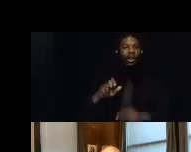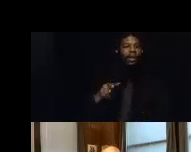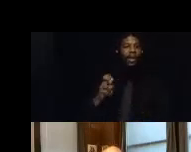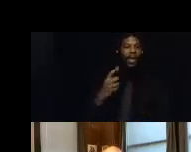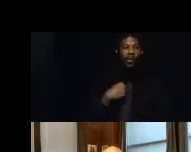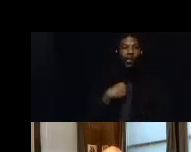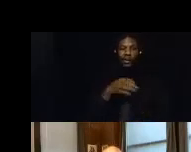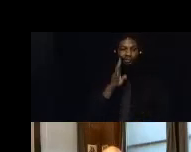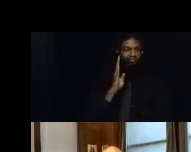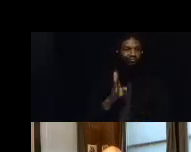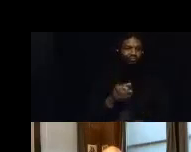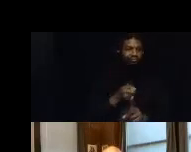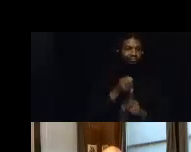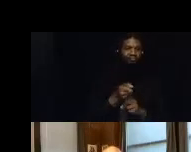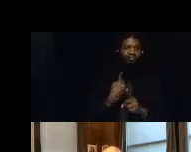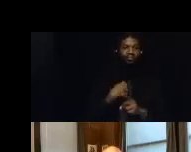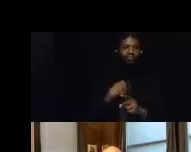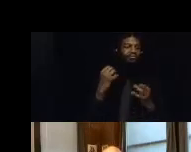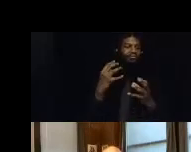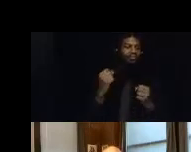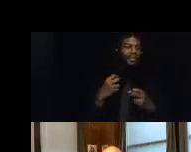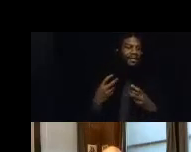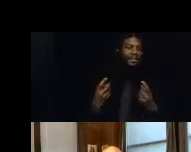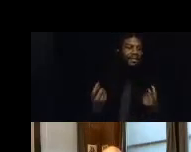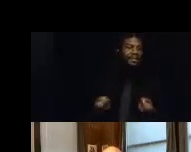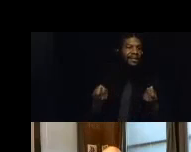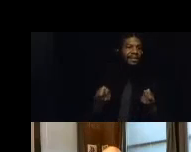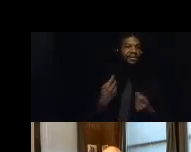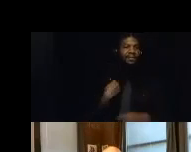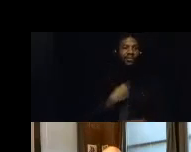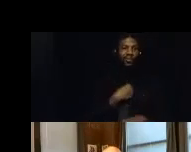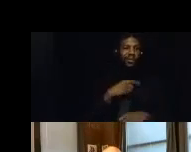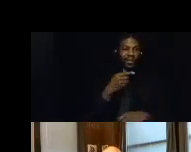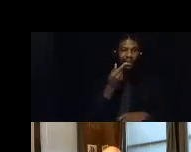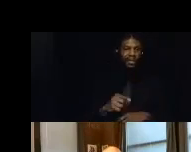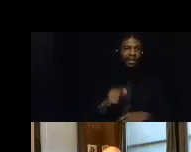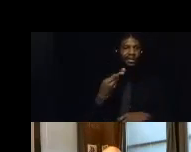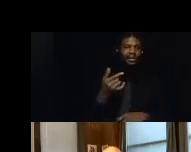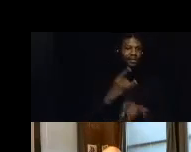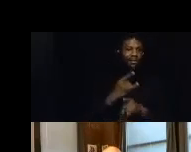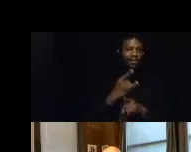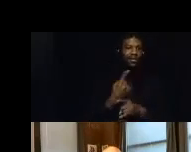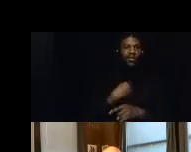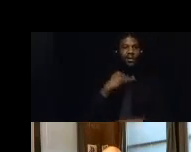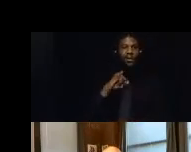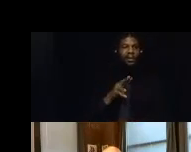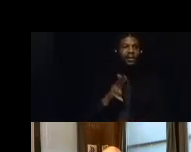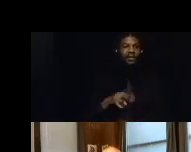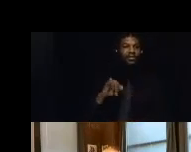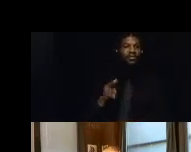we then gin, we jazz June, we die